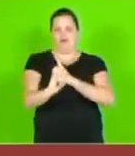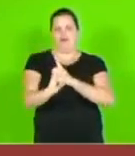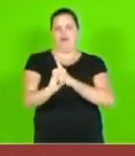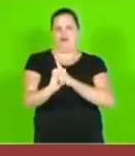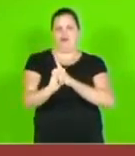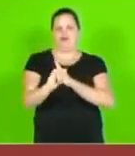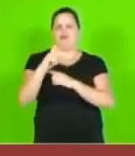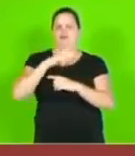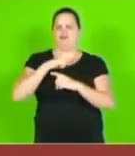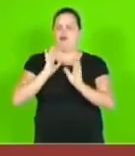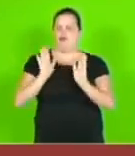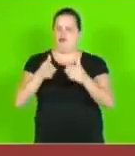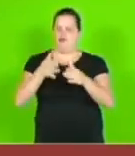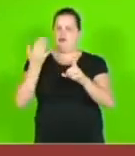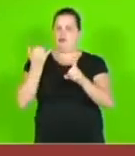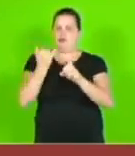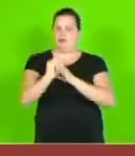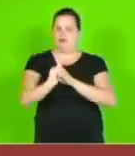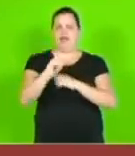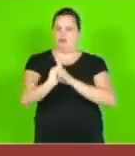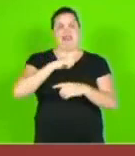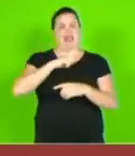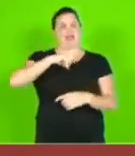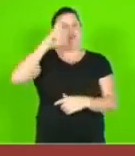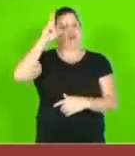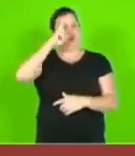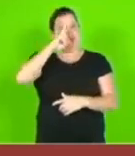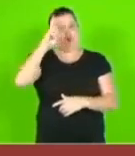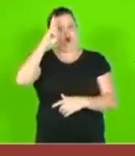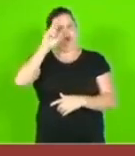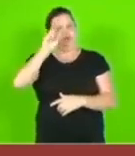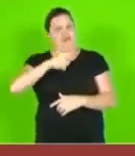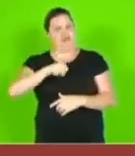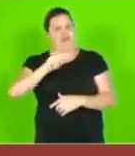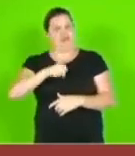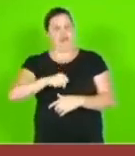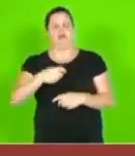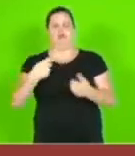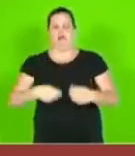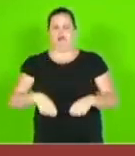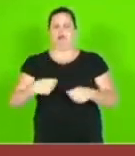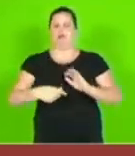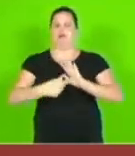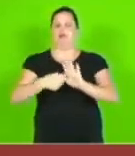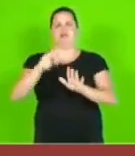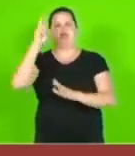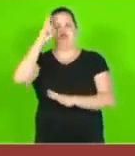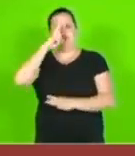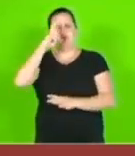have been giving sequence of prophetic and historic.